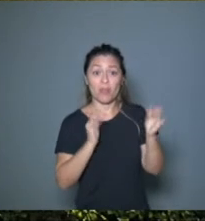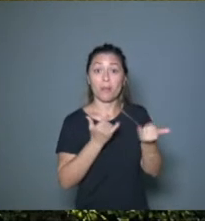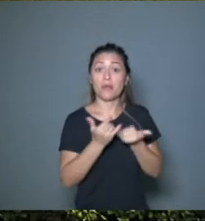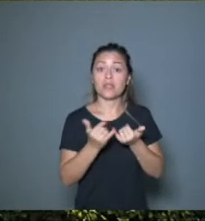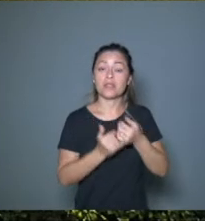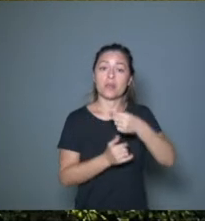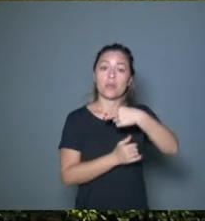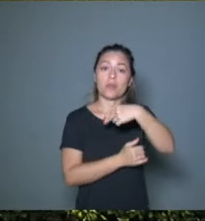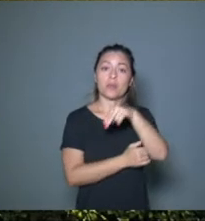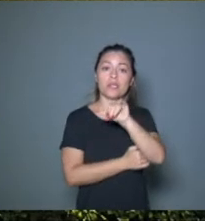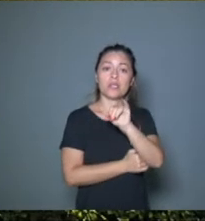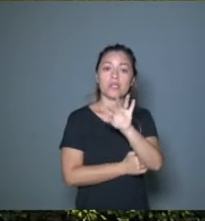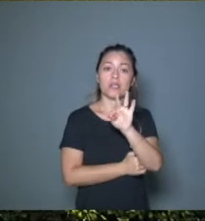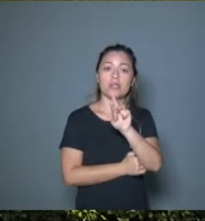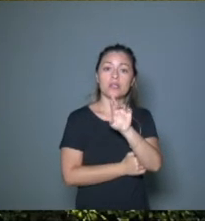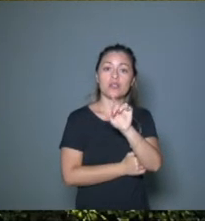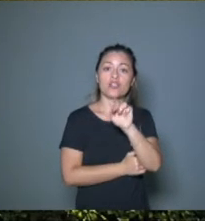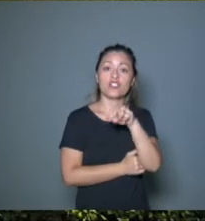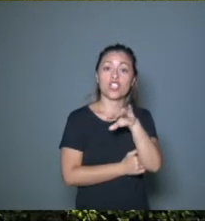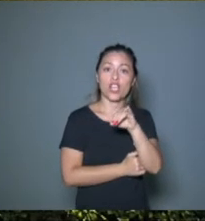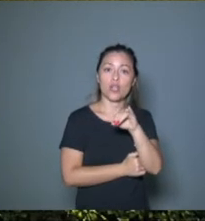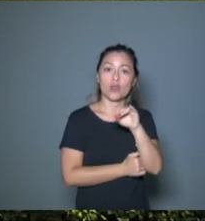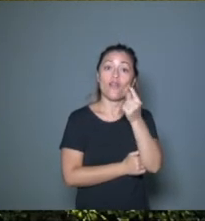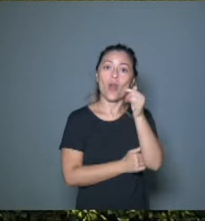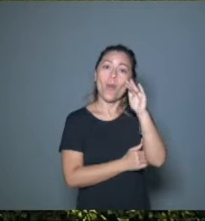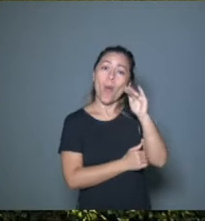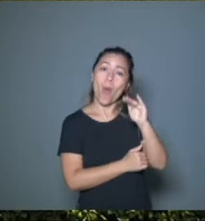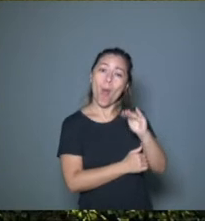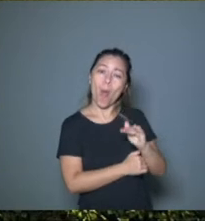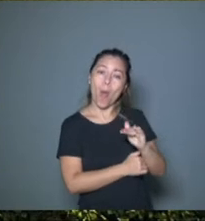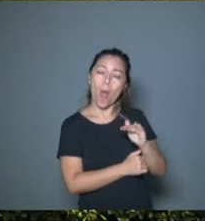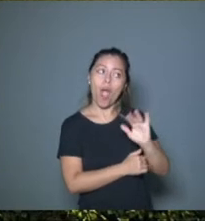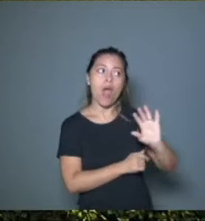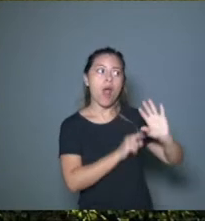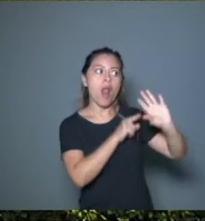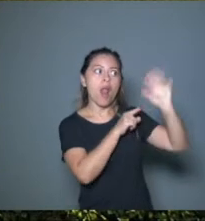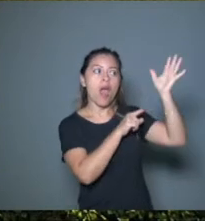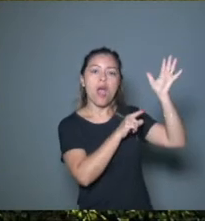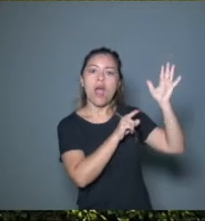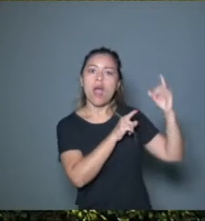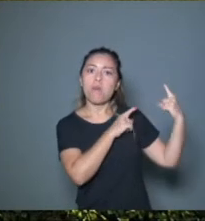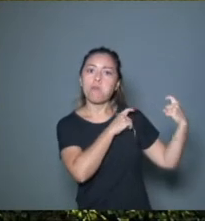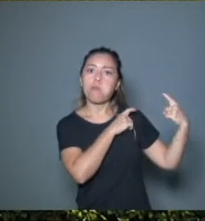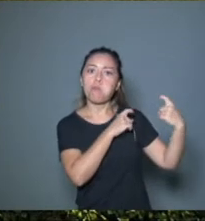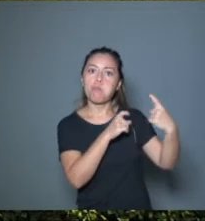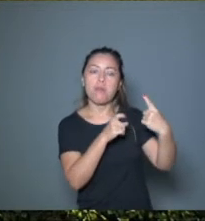Prices are high today. Nitrogen, for instance, its price was going down, but then with the war,